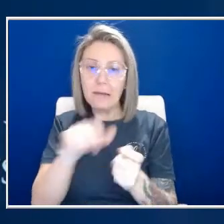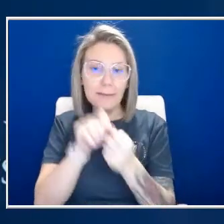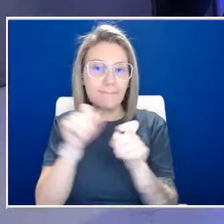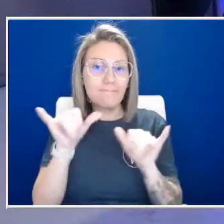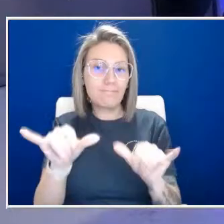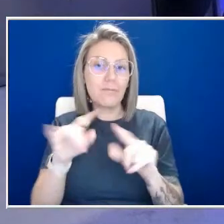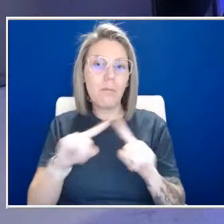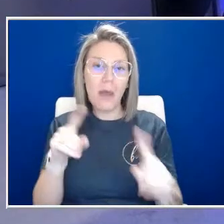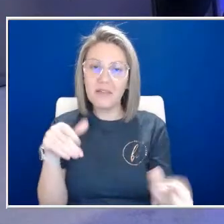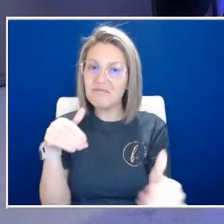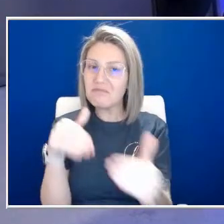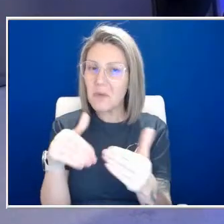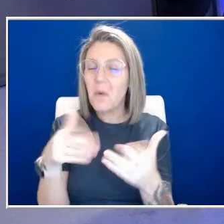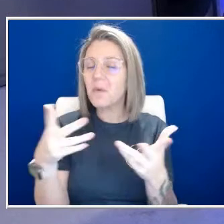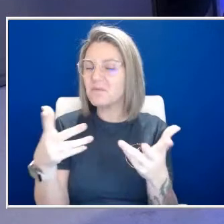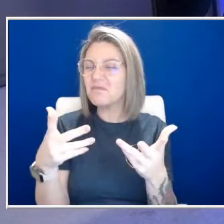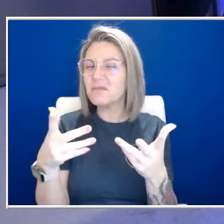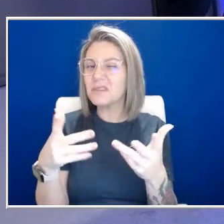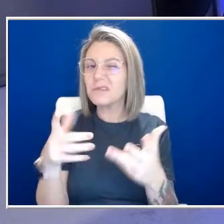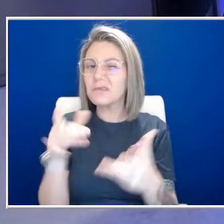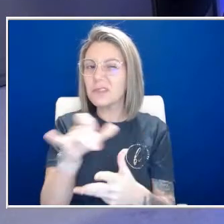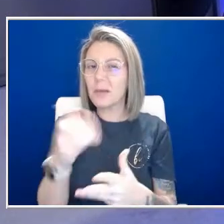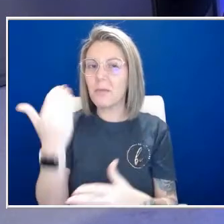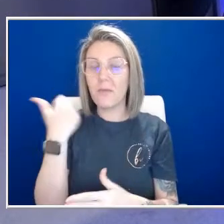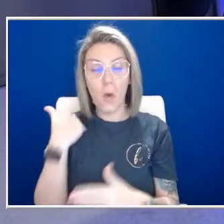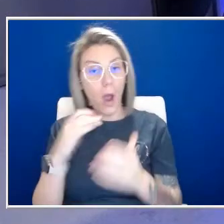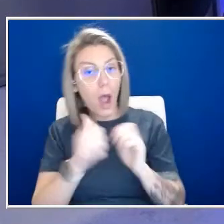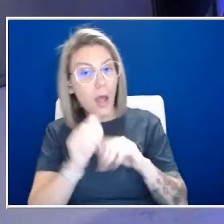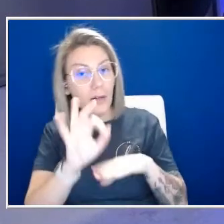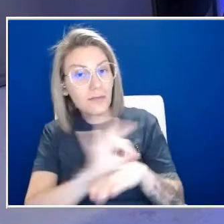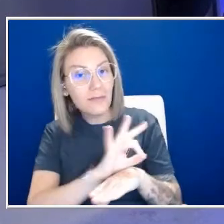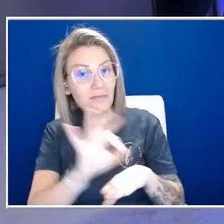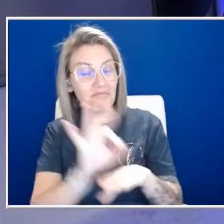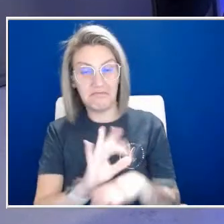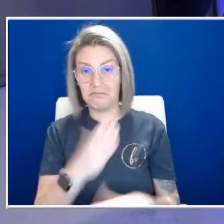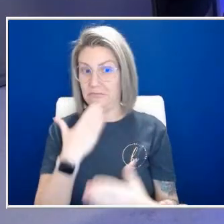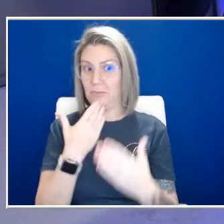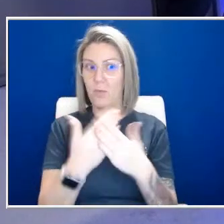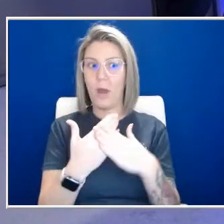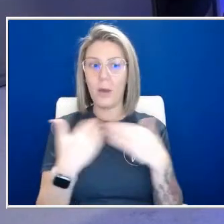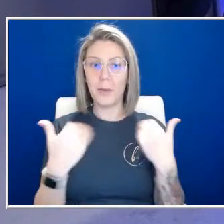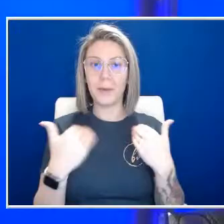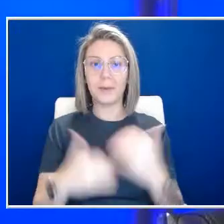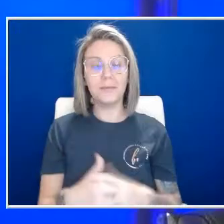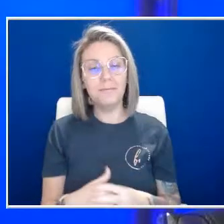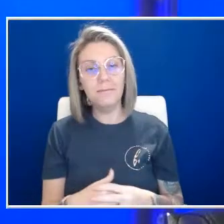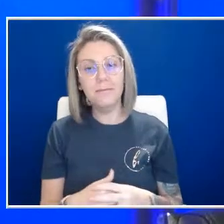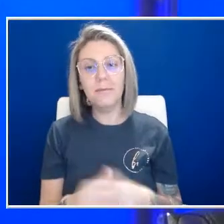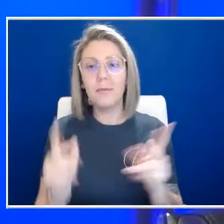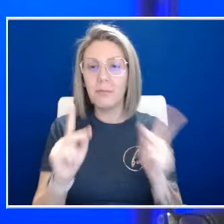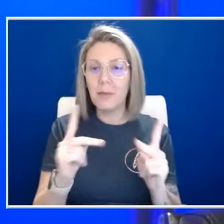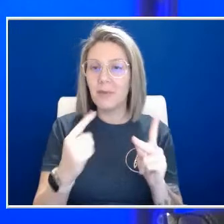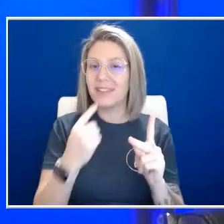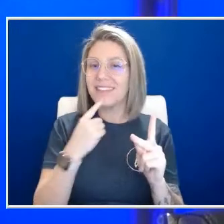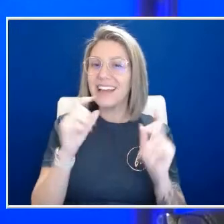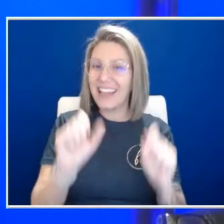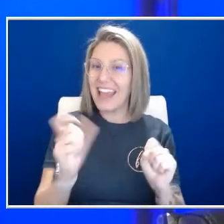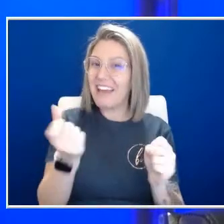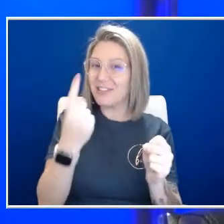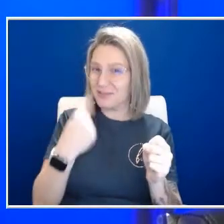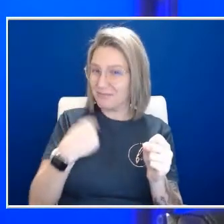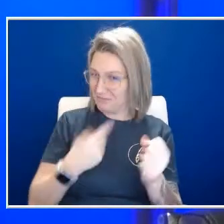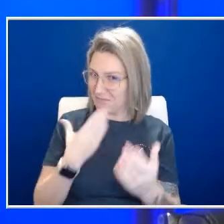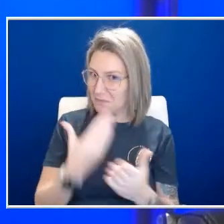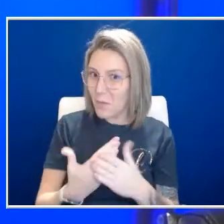Oh, yeah. How is the function? Quite well. People say they can understand me well.